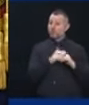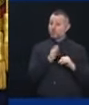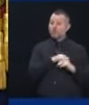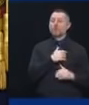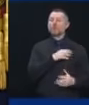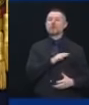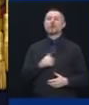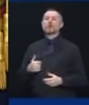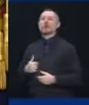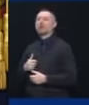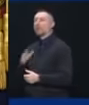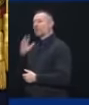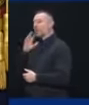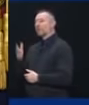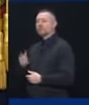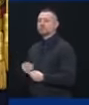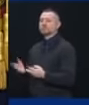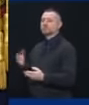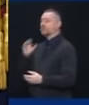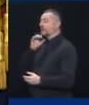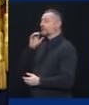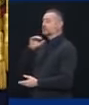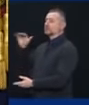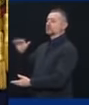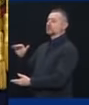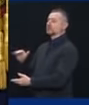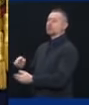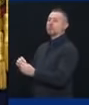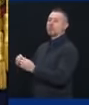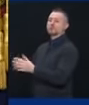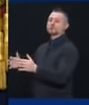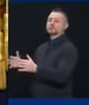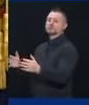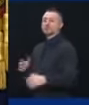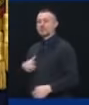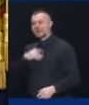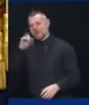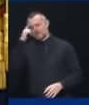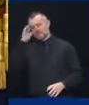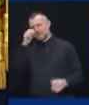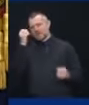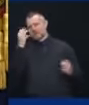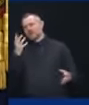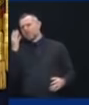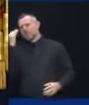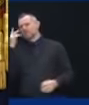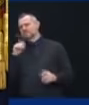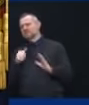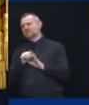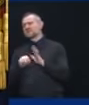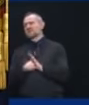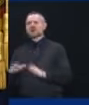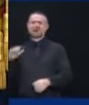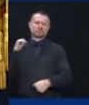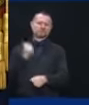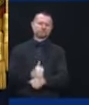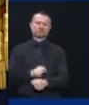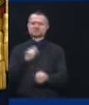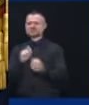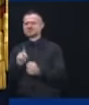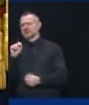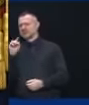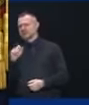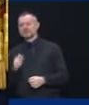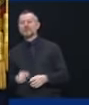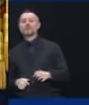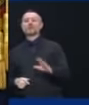mathematical equation. Dr. Why have so many states been able to set dates specifically for everyone? Well, they are